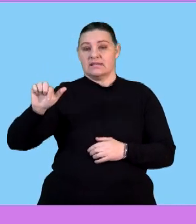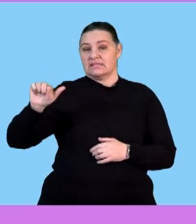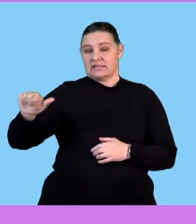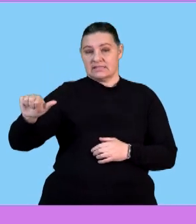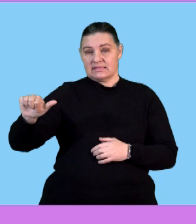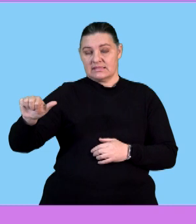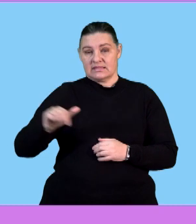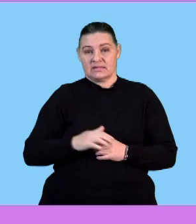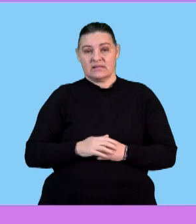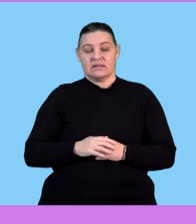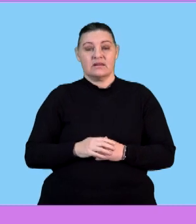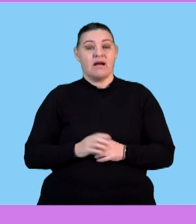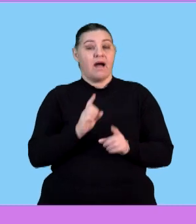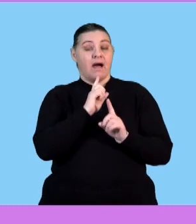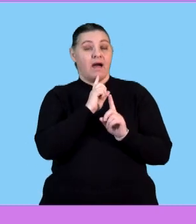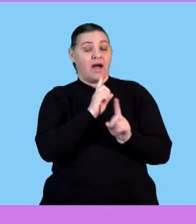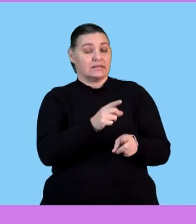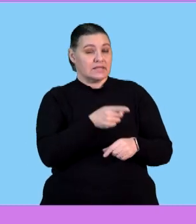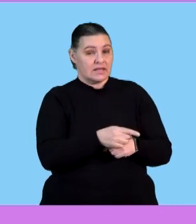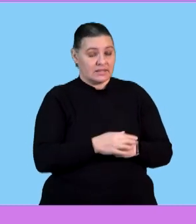992,894,976. And we have